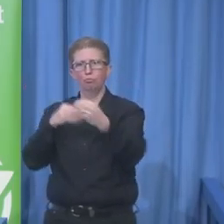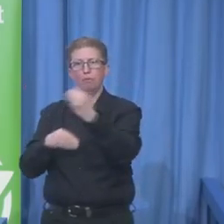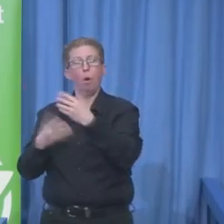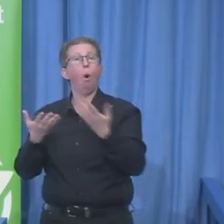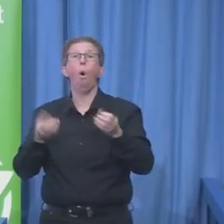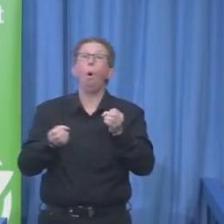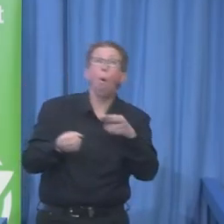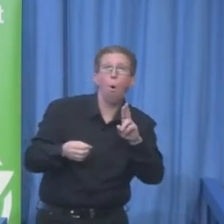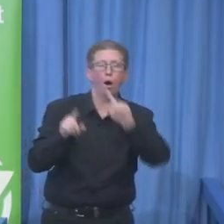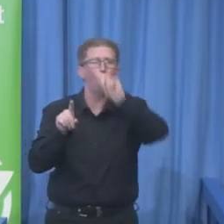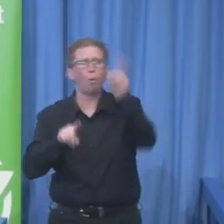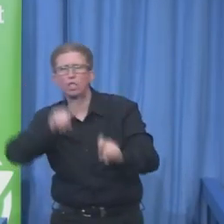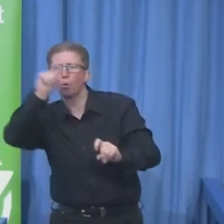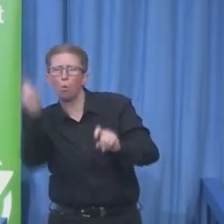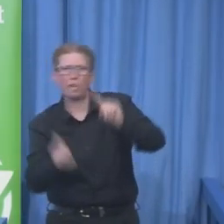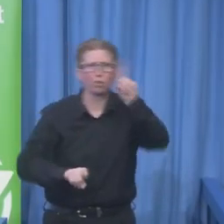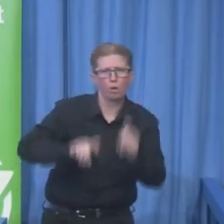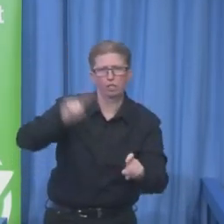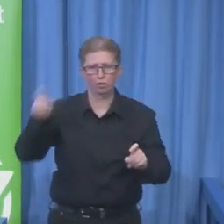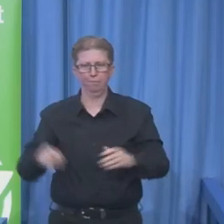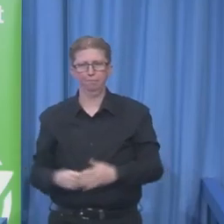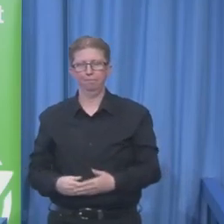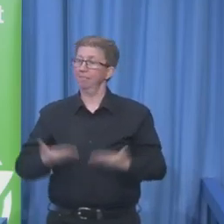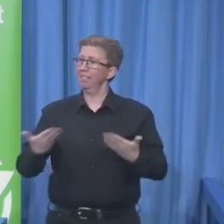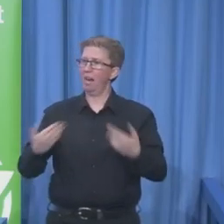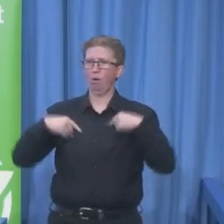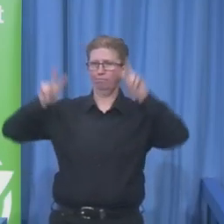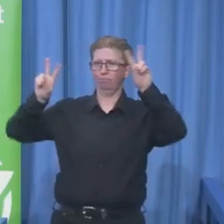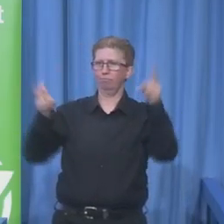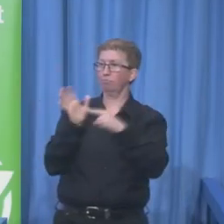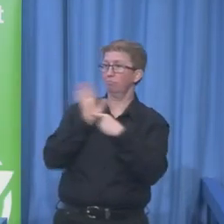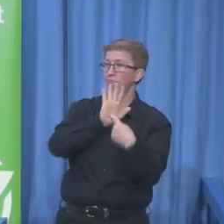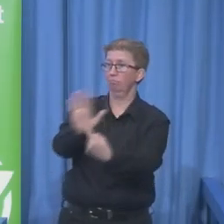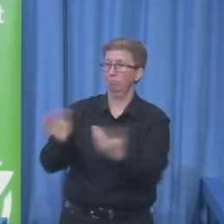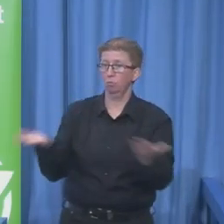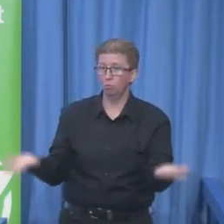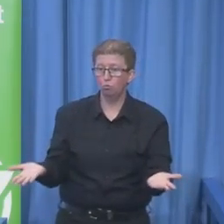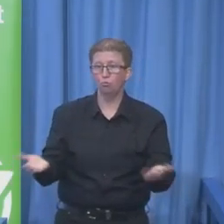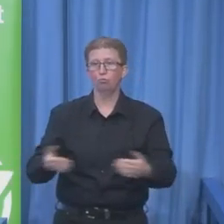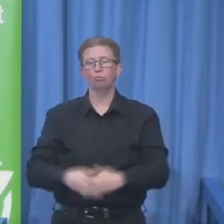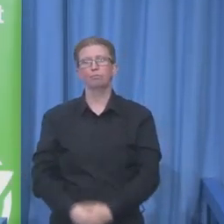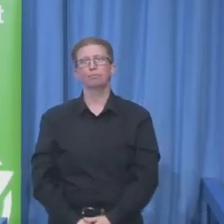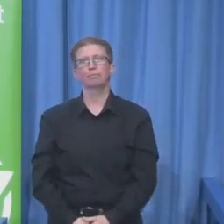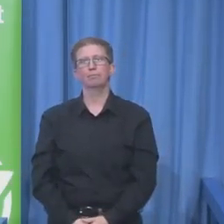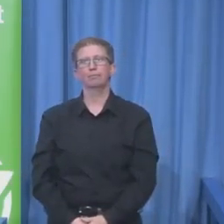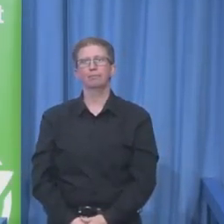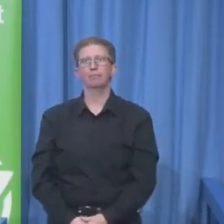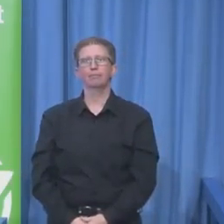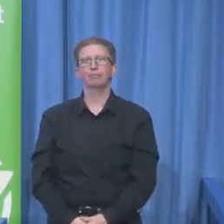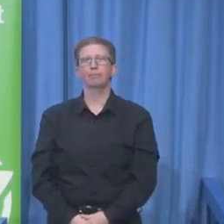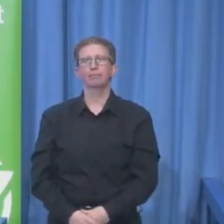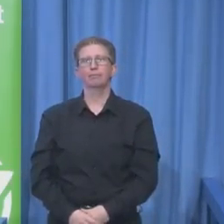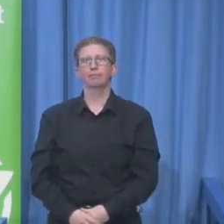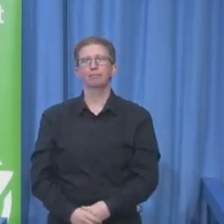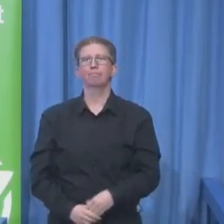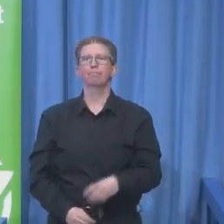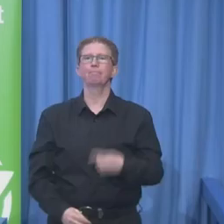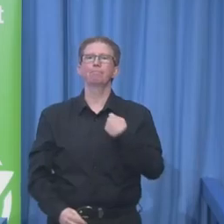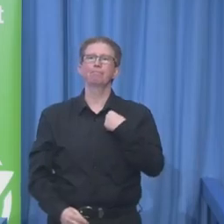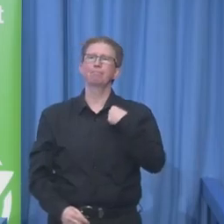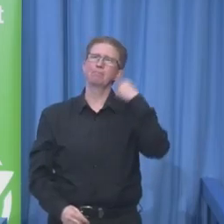my statement, and I think what is important and a really important message